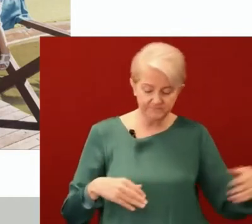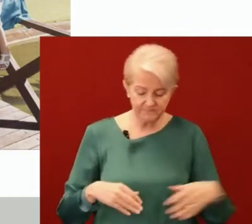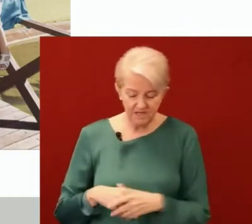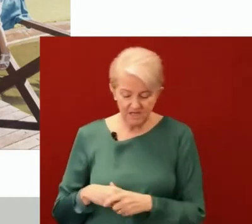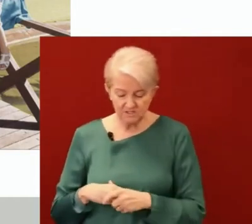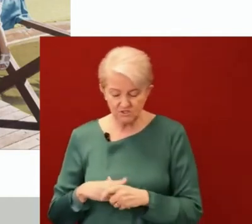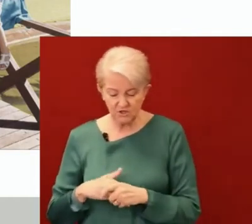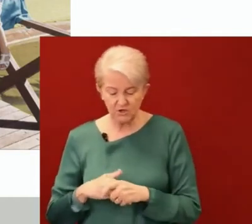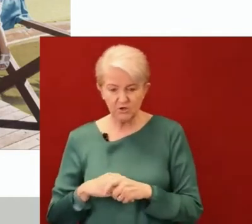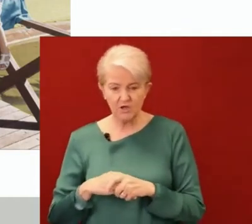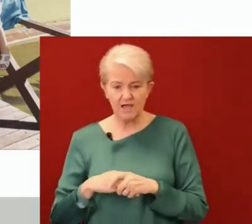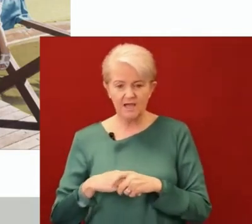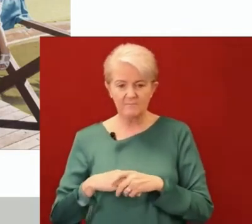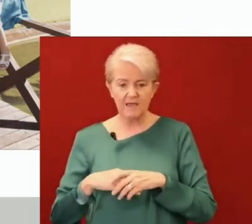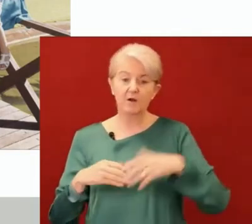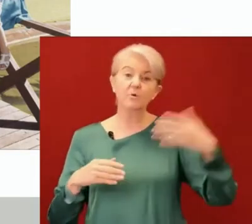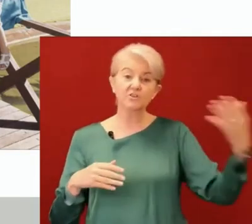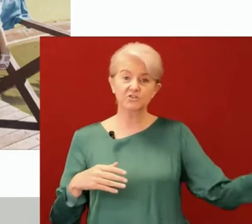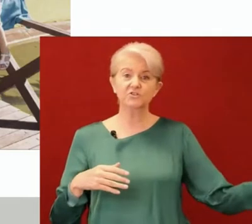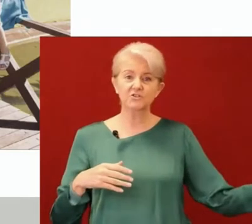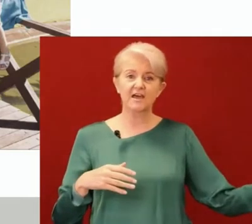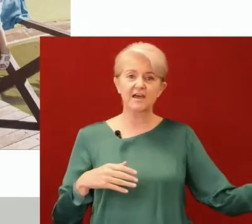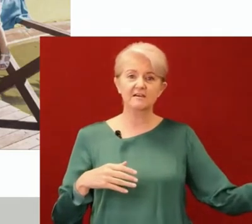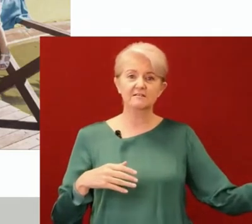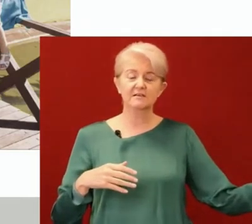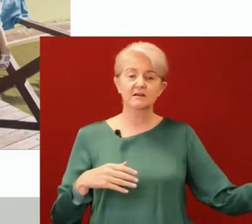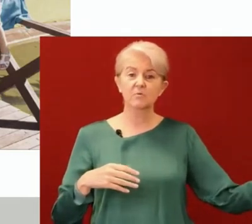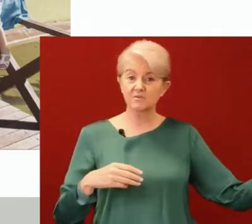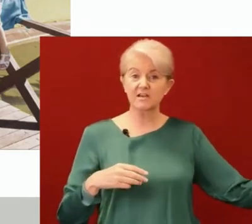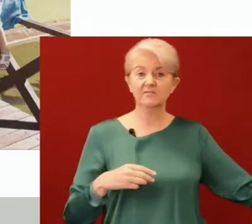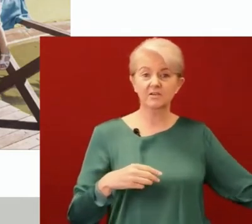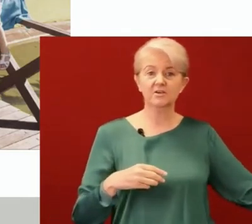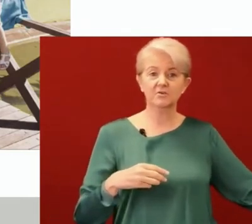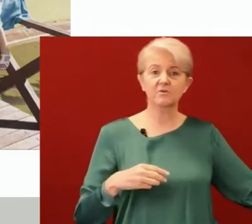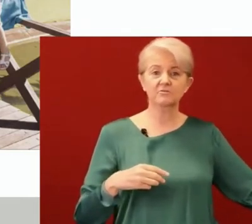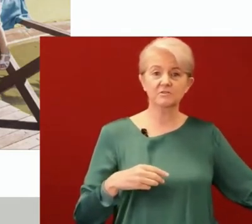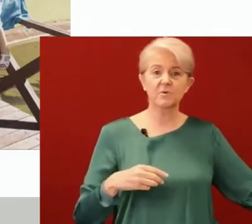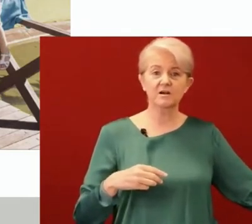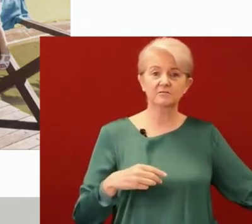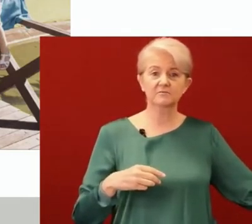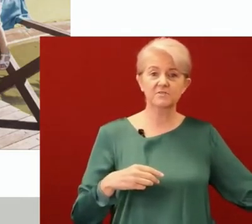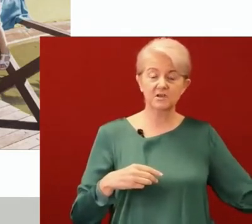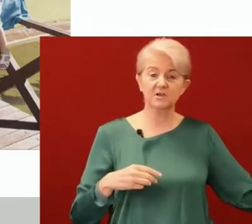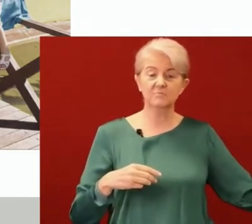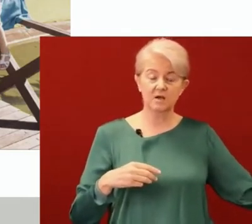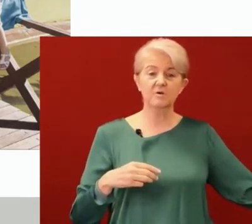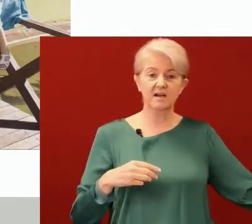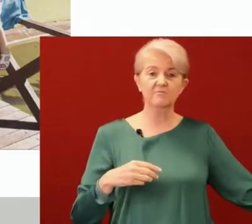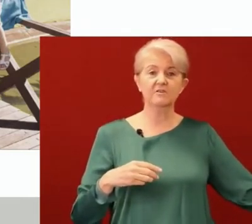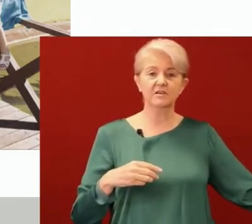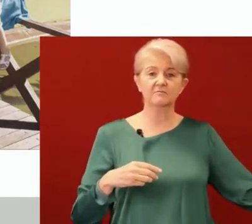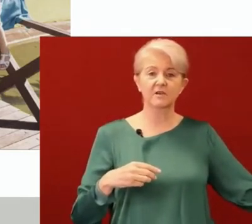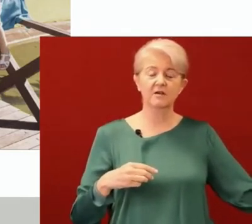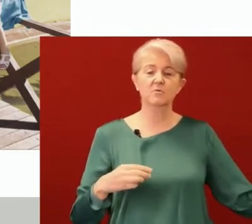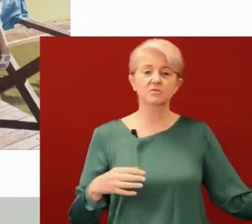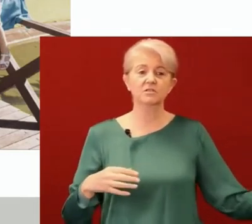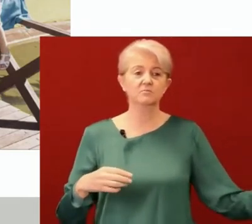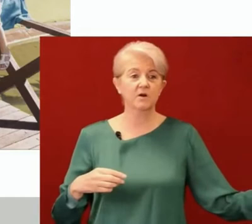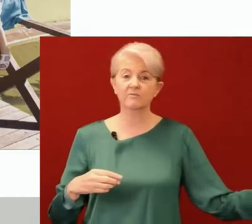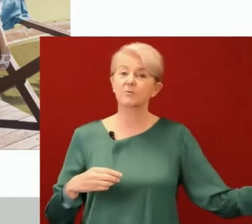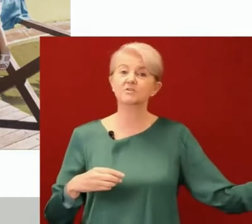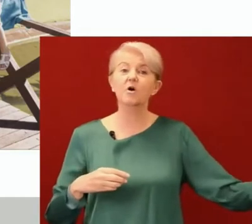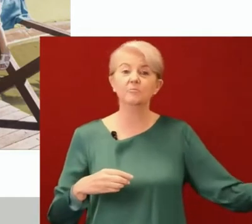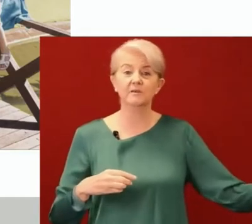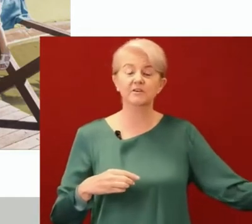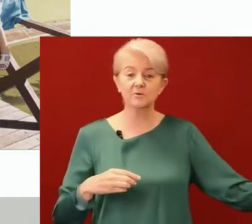stepmother. So, and I wanted to do that whilst having a career as well. So I wanted everything. I wanted